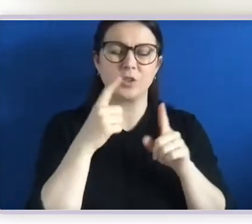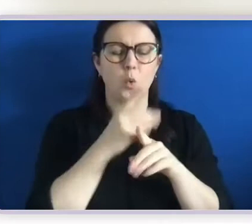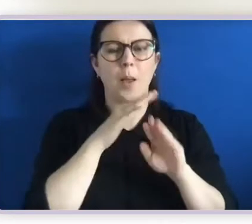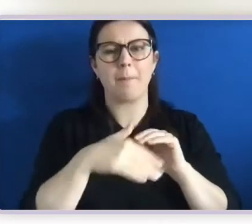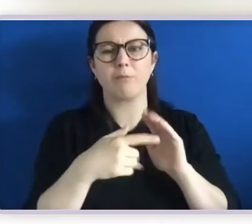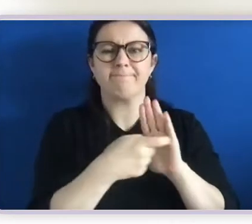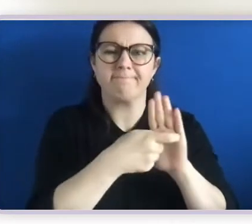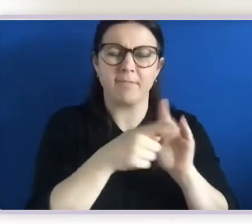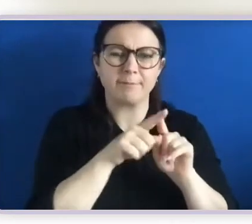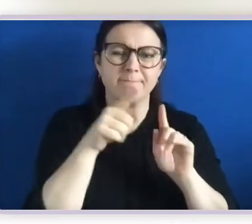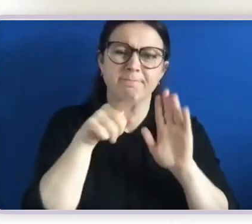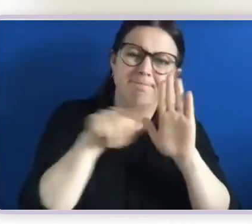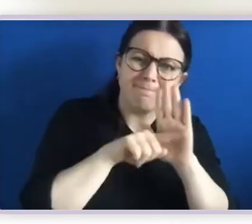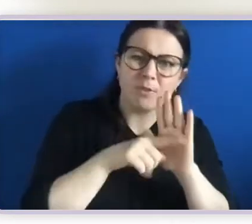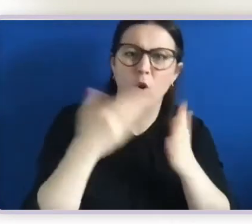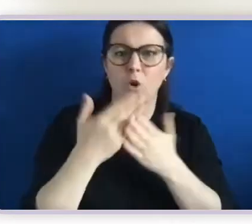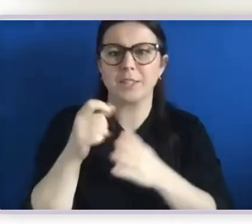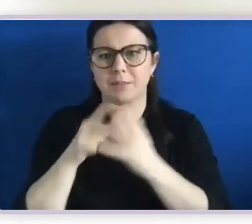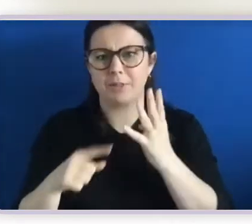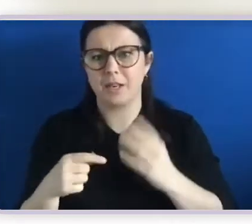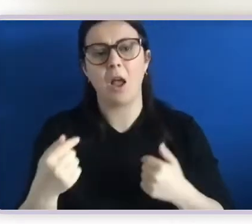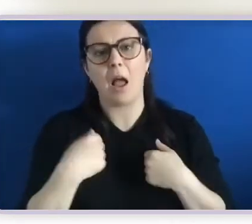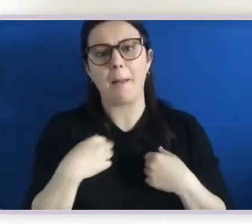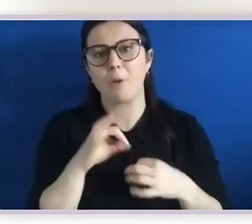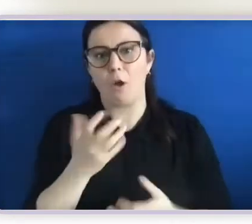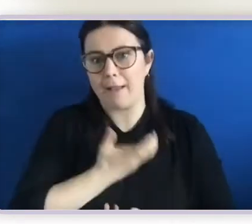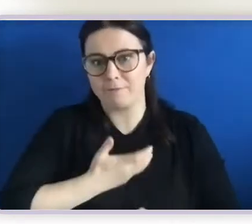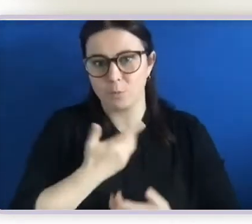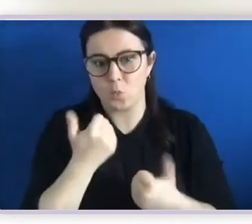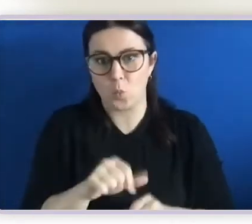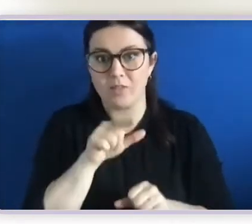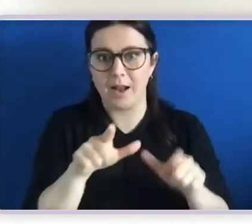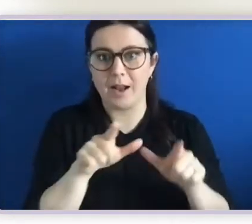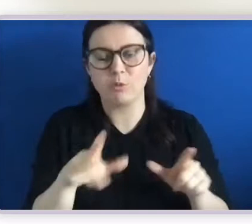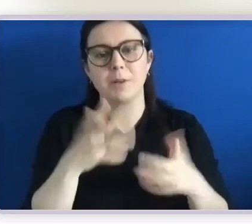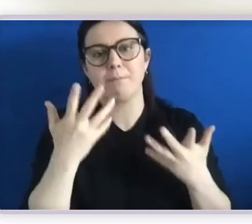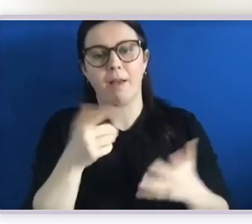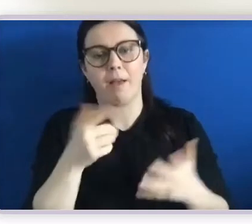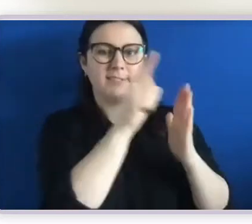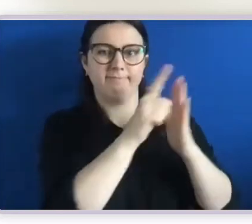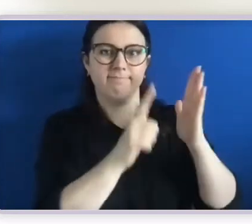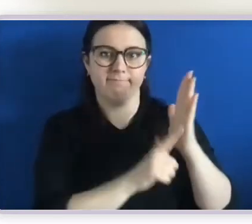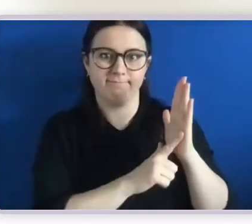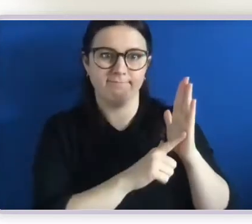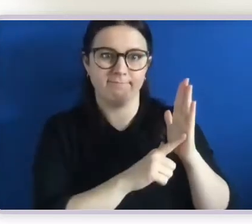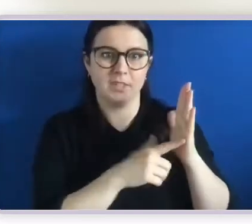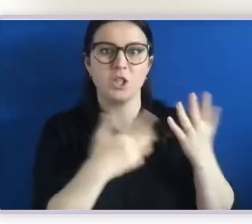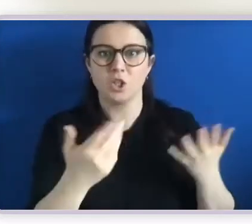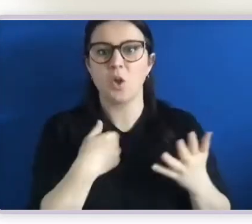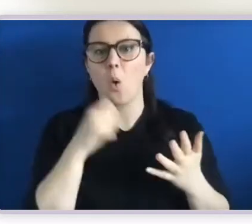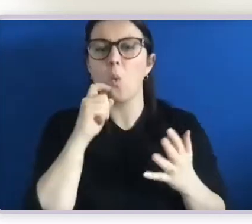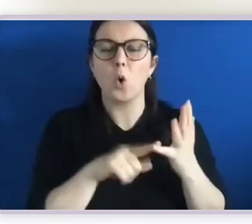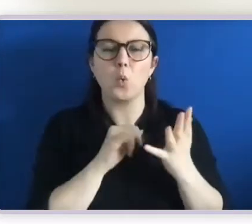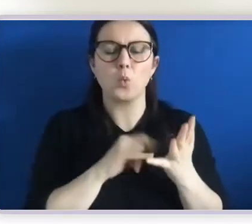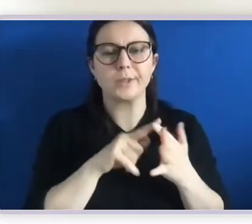which I'm not comfortable using, but that's the language of the legislation that governs what I do. So I'm going to use some of that